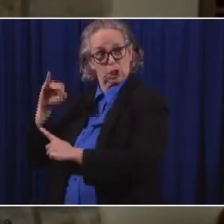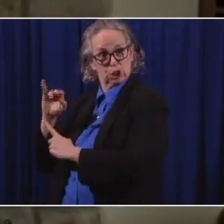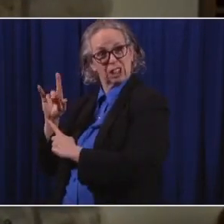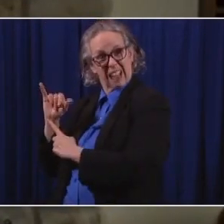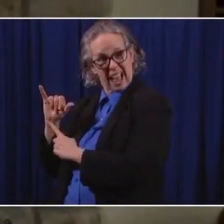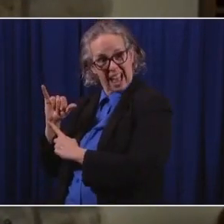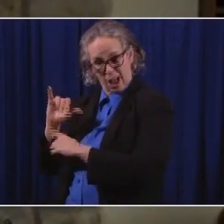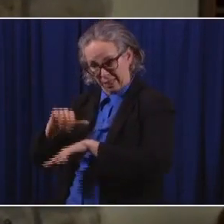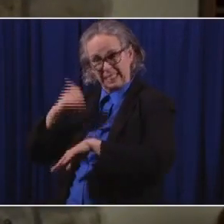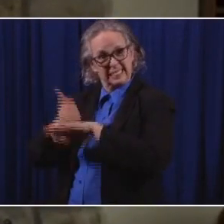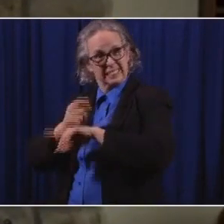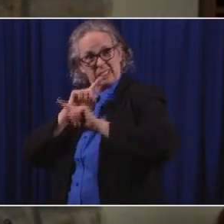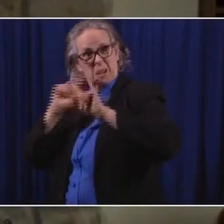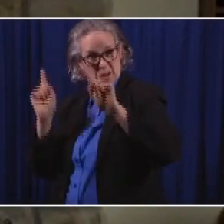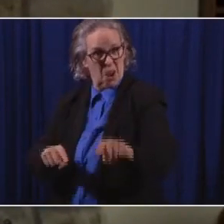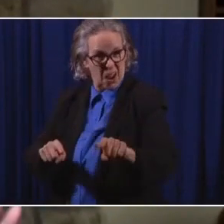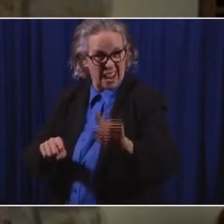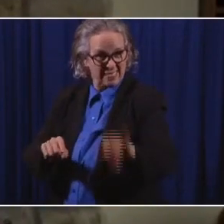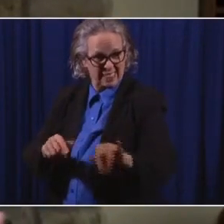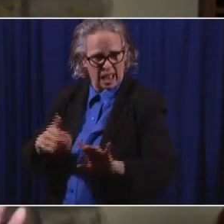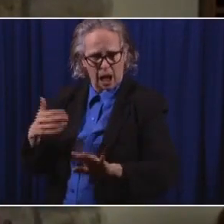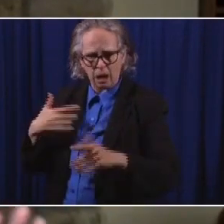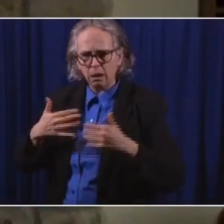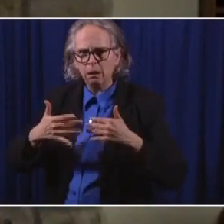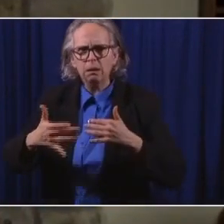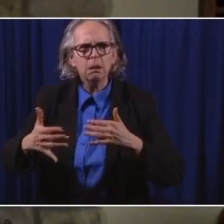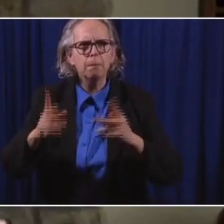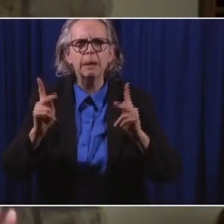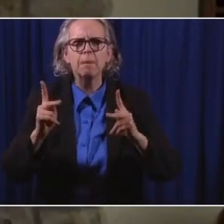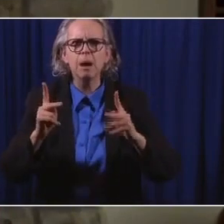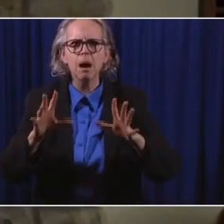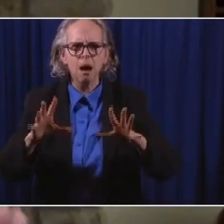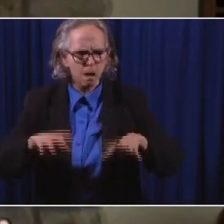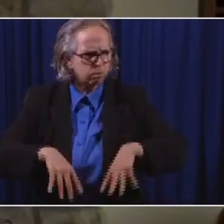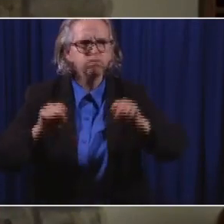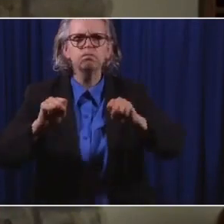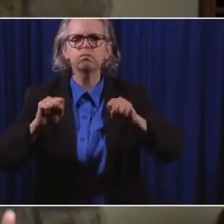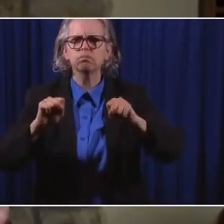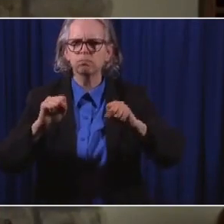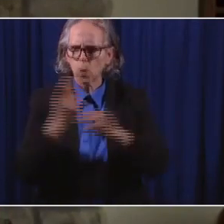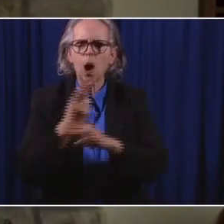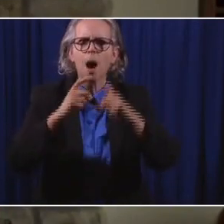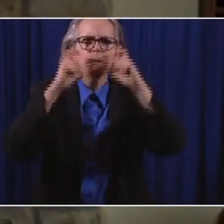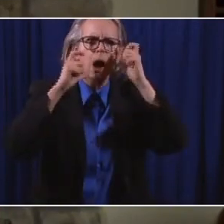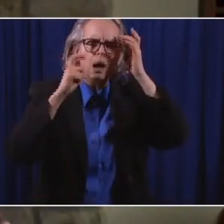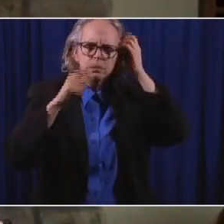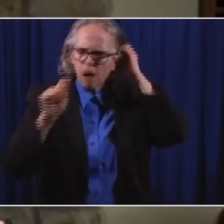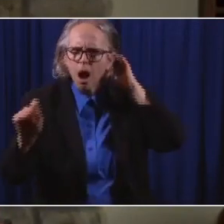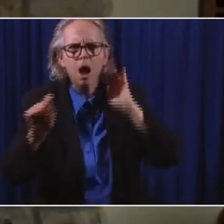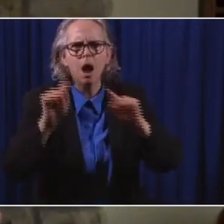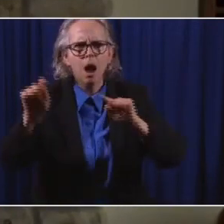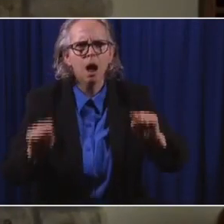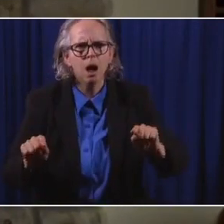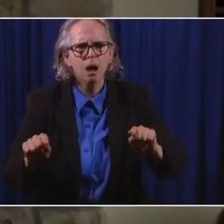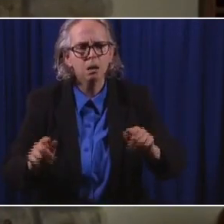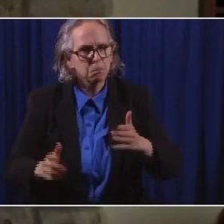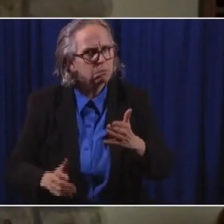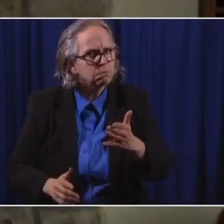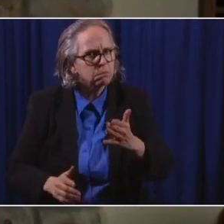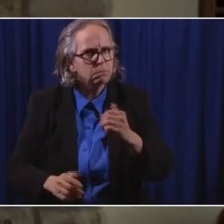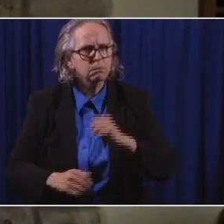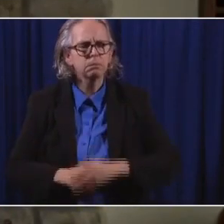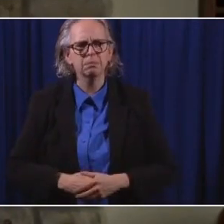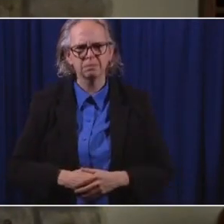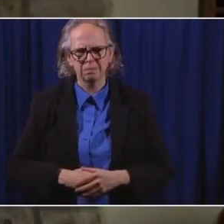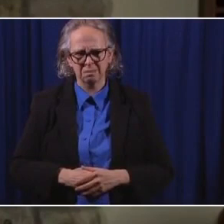urban areas. And it went from, we don't know exactly, but it would appear it went from something in the 50% to somewhere in the